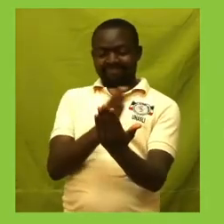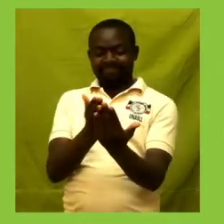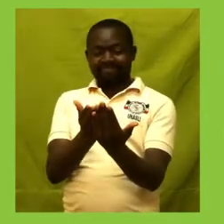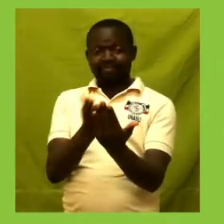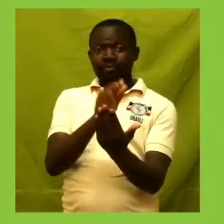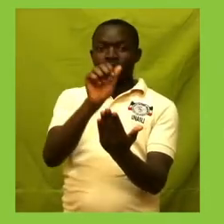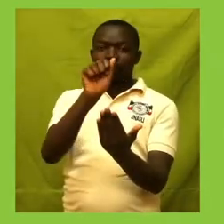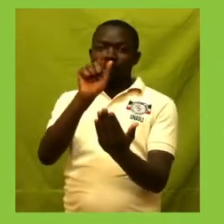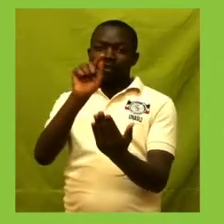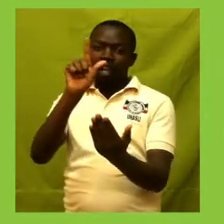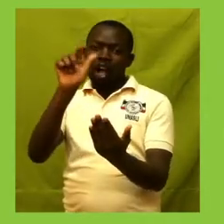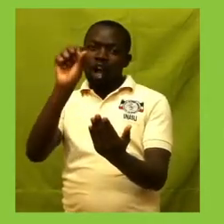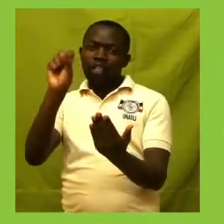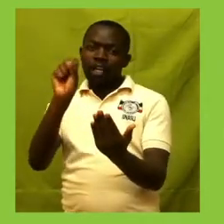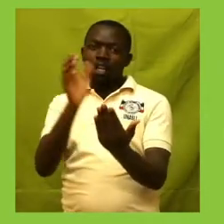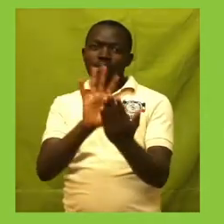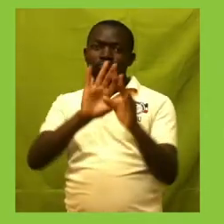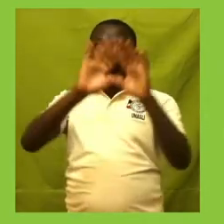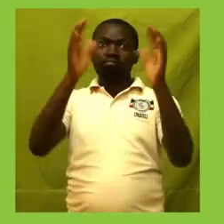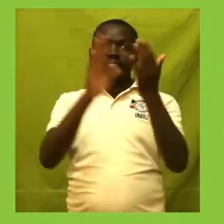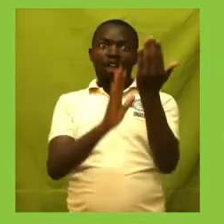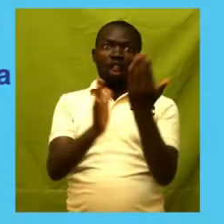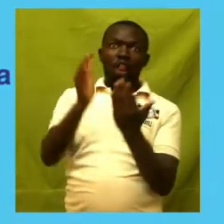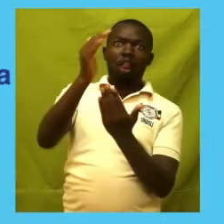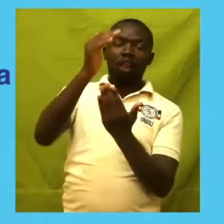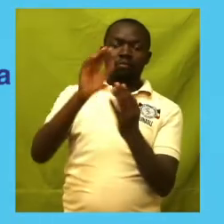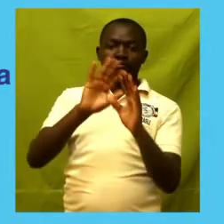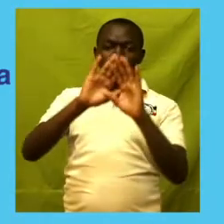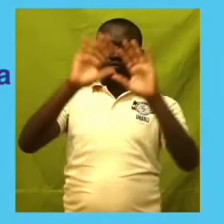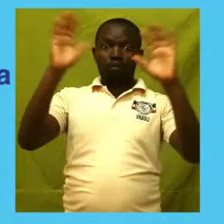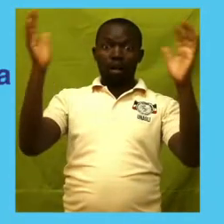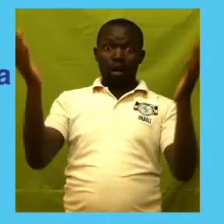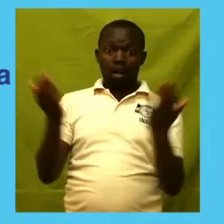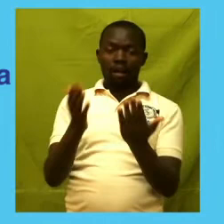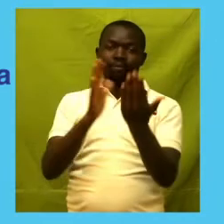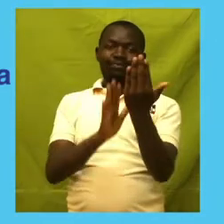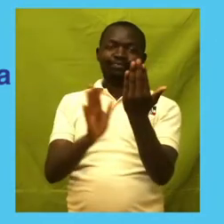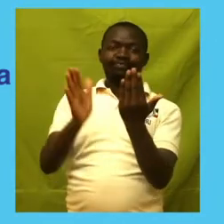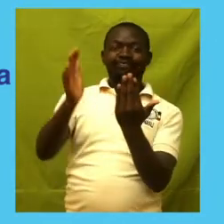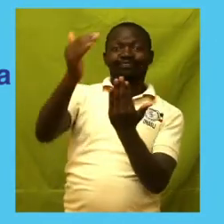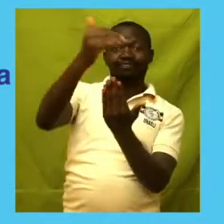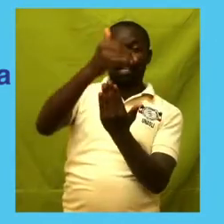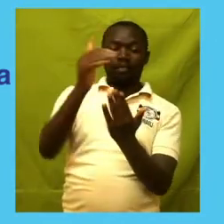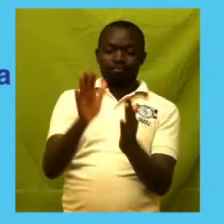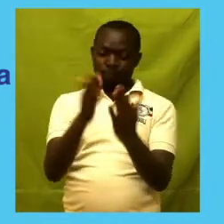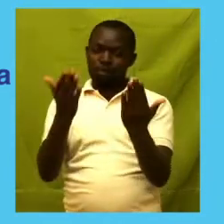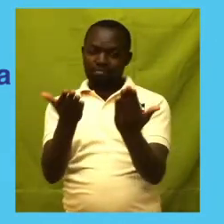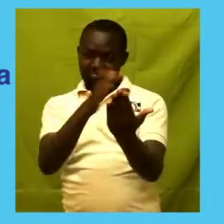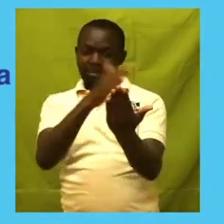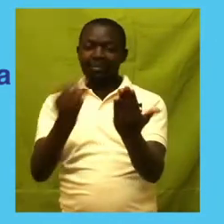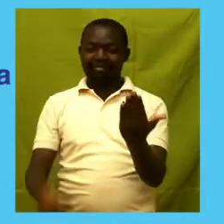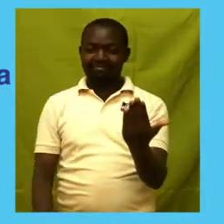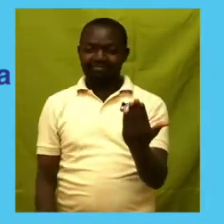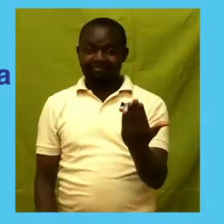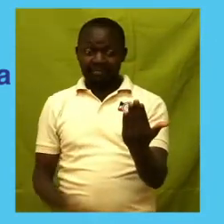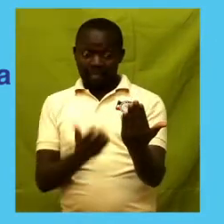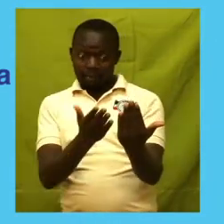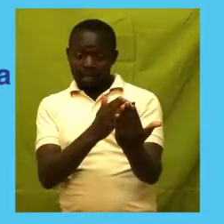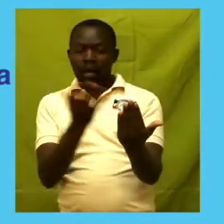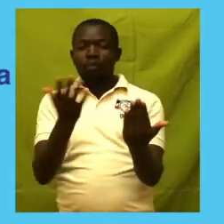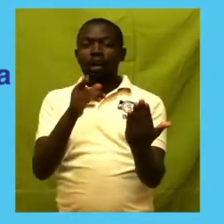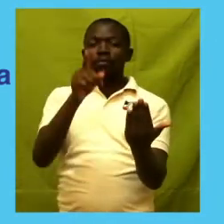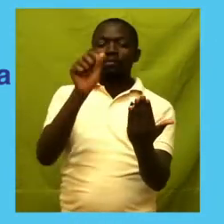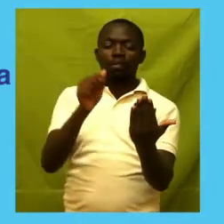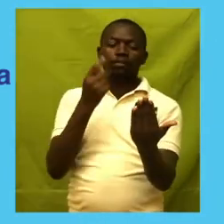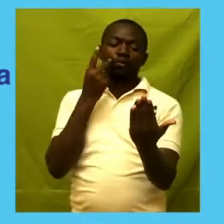our atlases and look for the world map. So open your atlas where